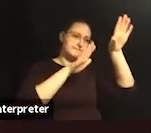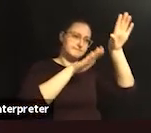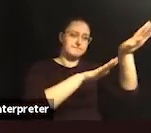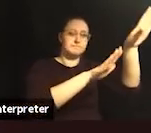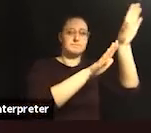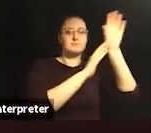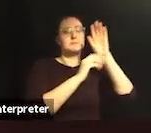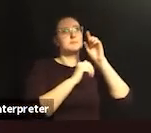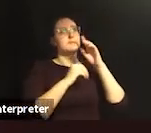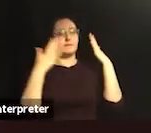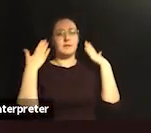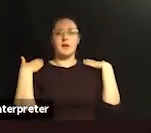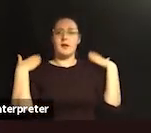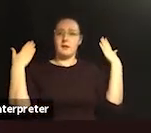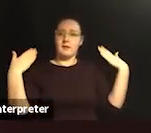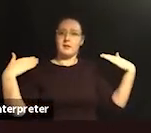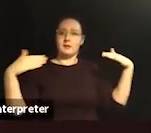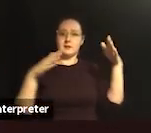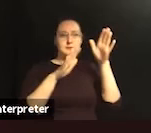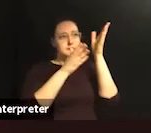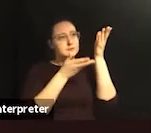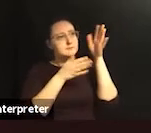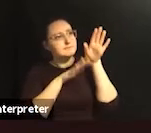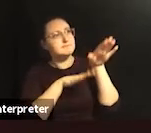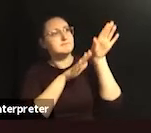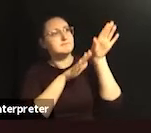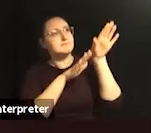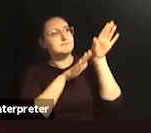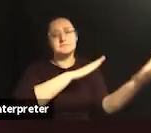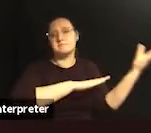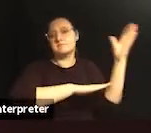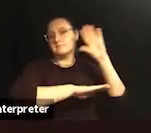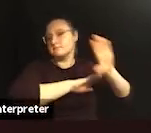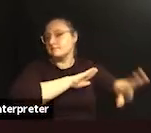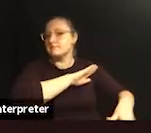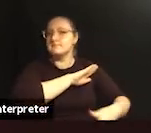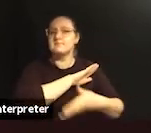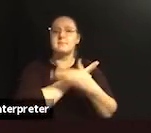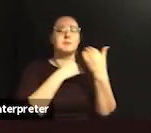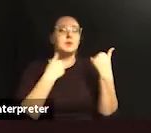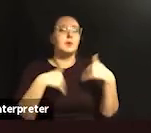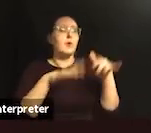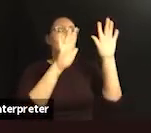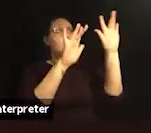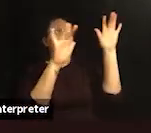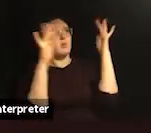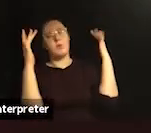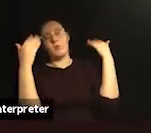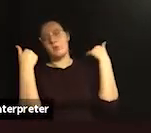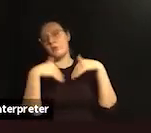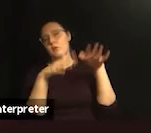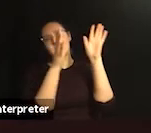serve you night and day. And beholding the glory of your presence,